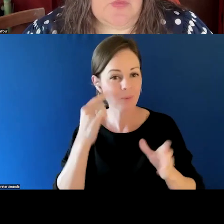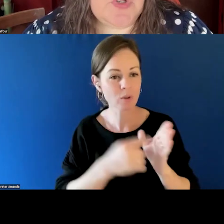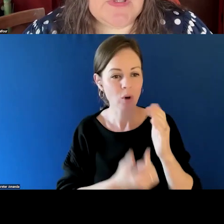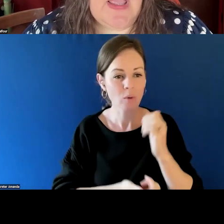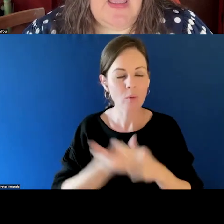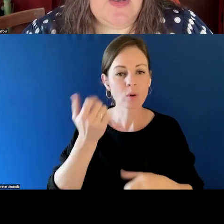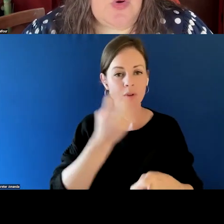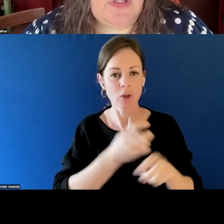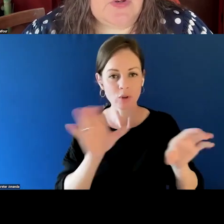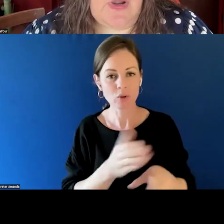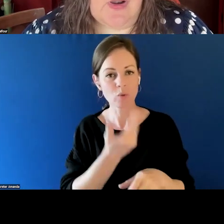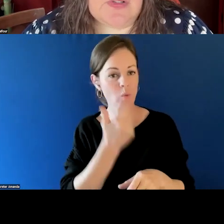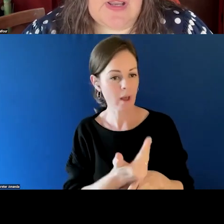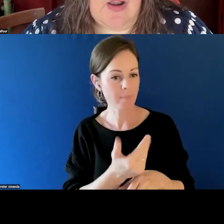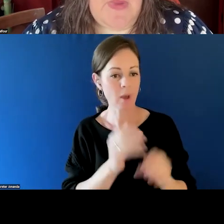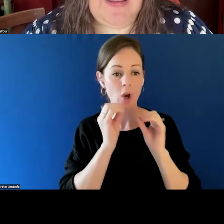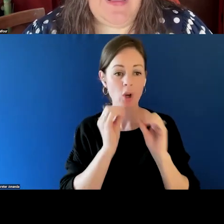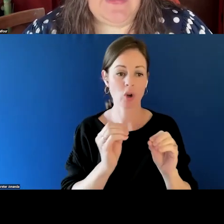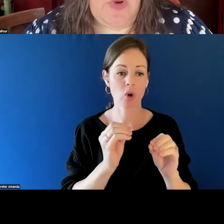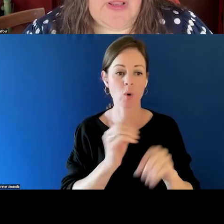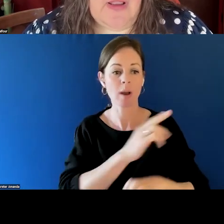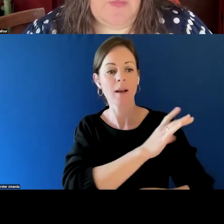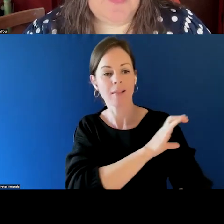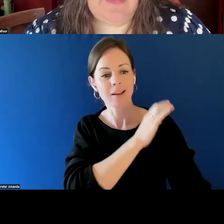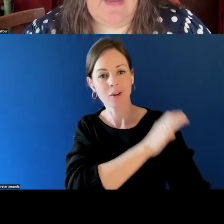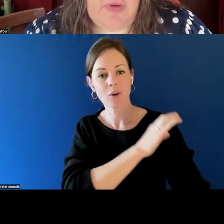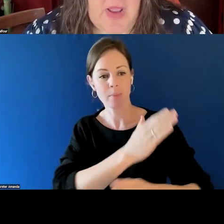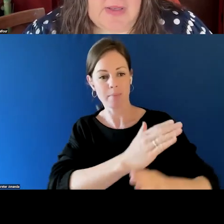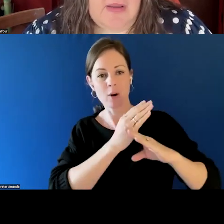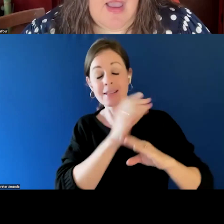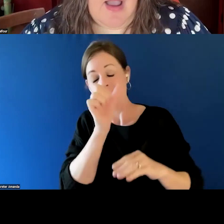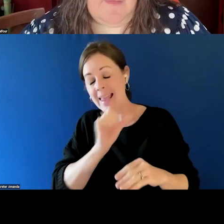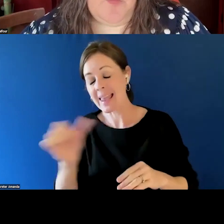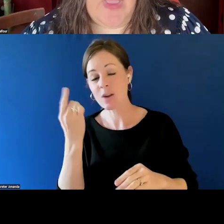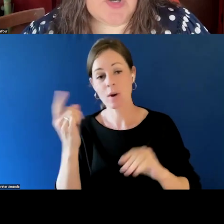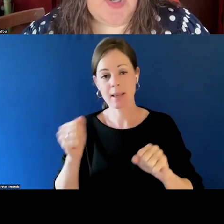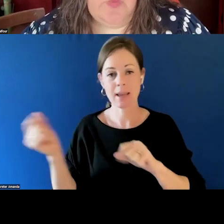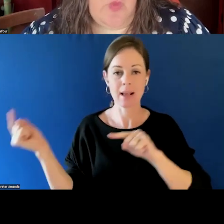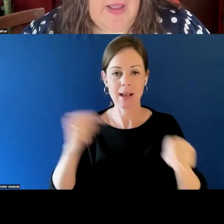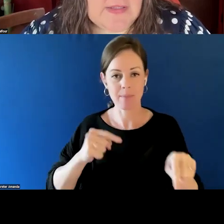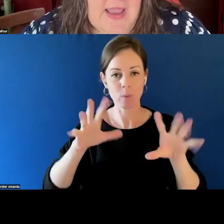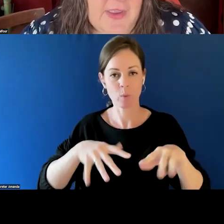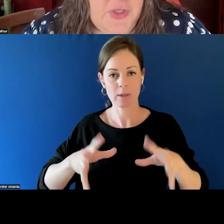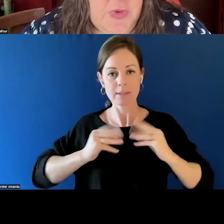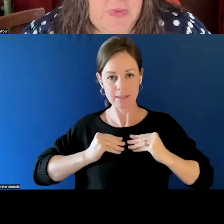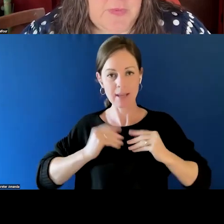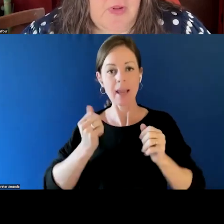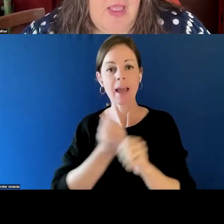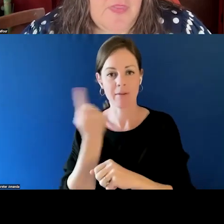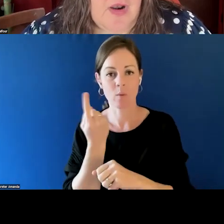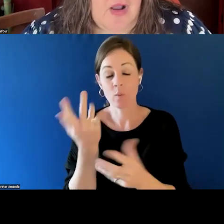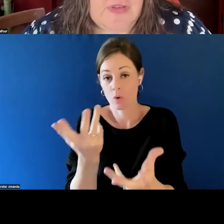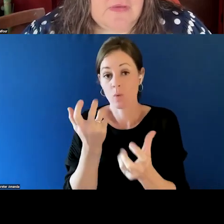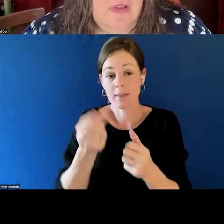do well, which was no clinical barriers to care, meaning anyone can come. You take everybody. We actually want the high acuity